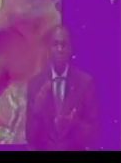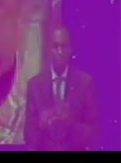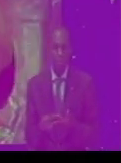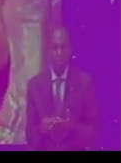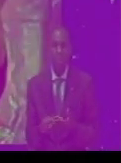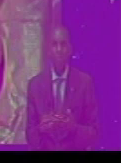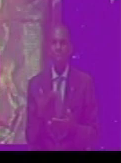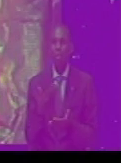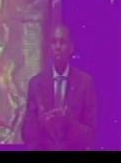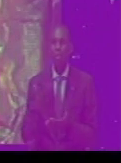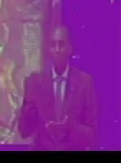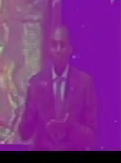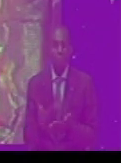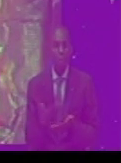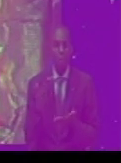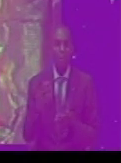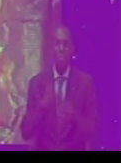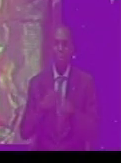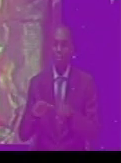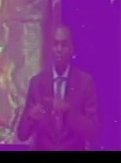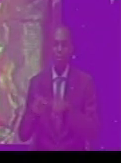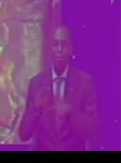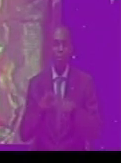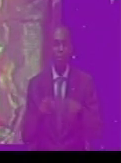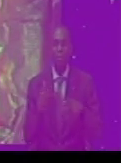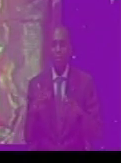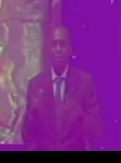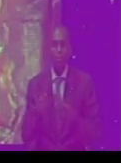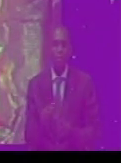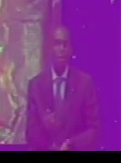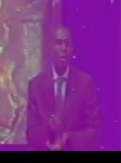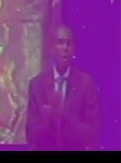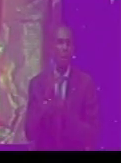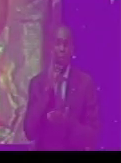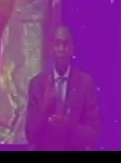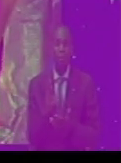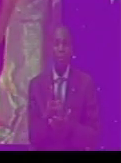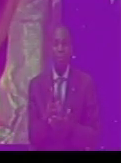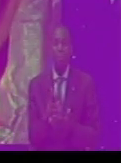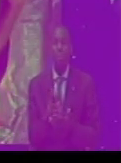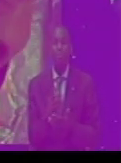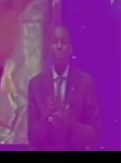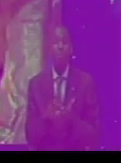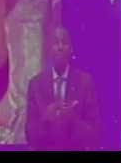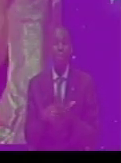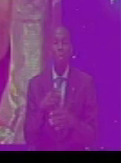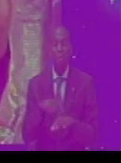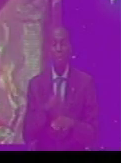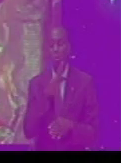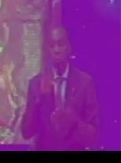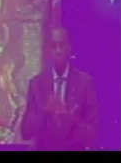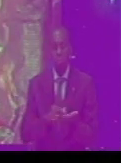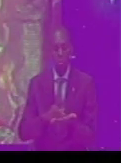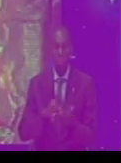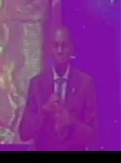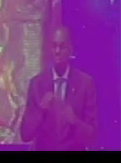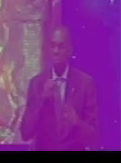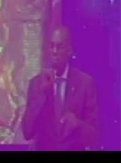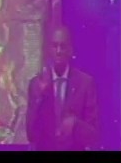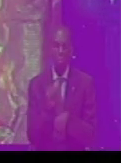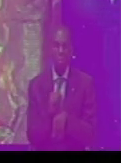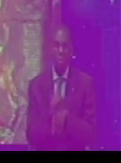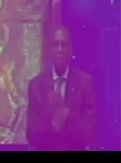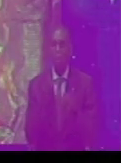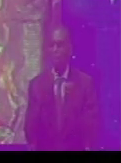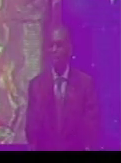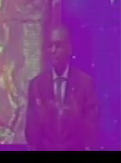even i i would spend money sometimes i would buy a hairless in the night in order to help me